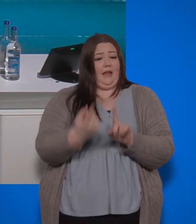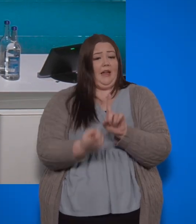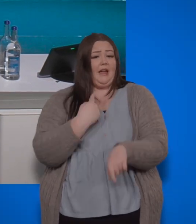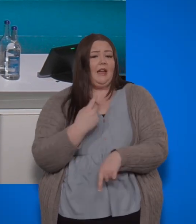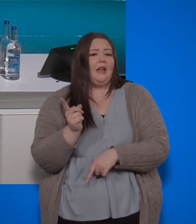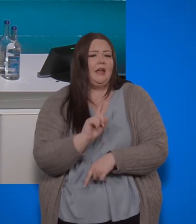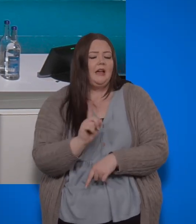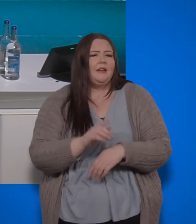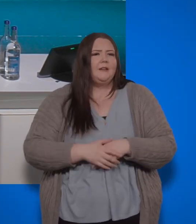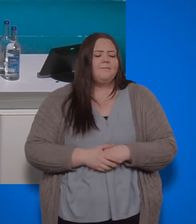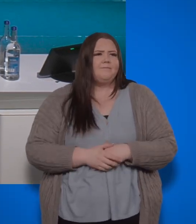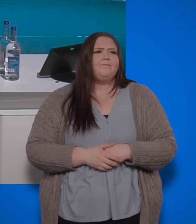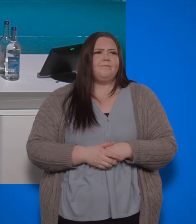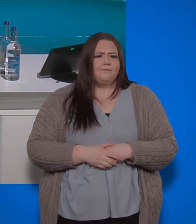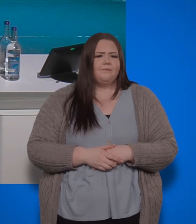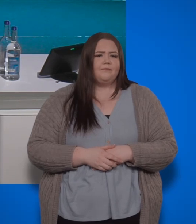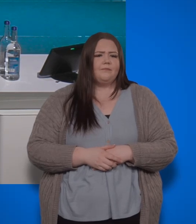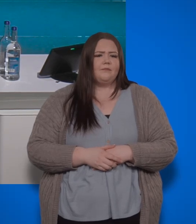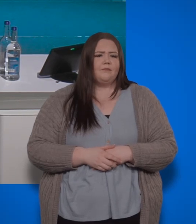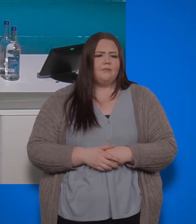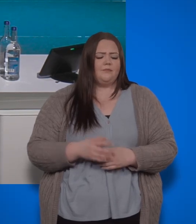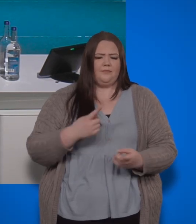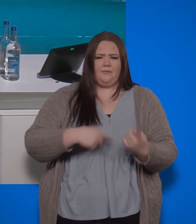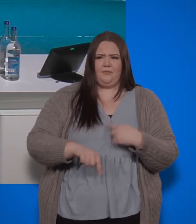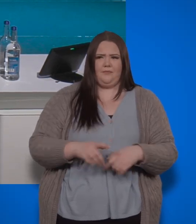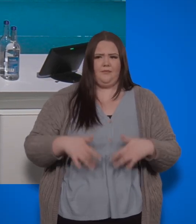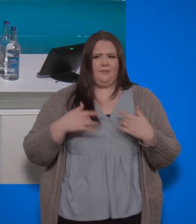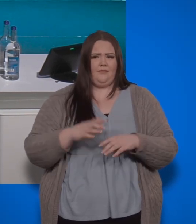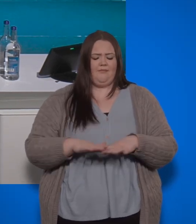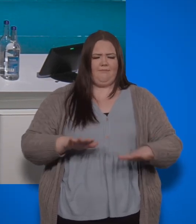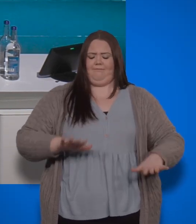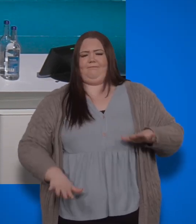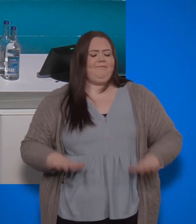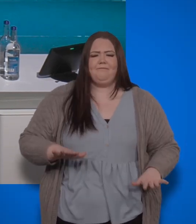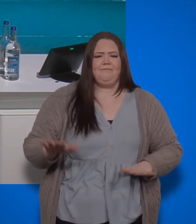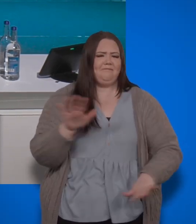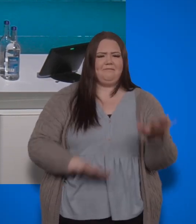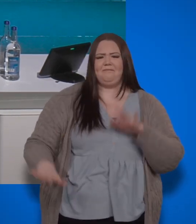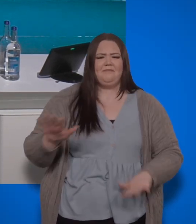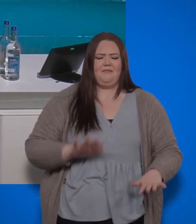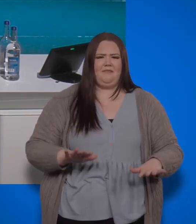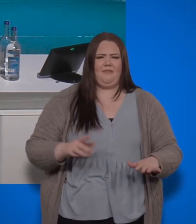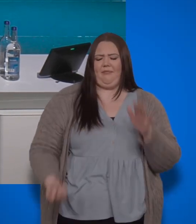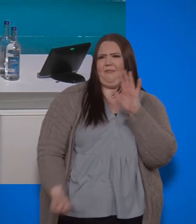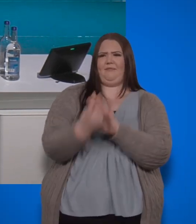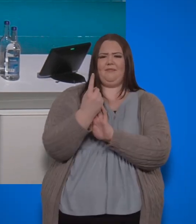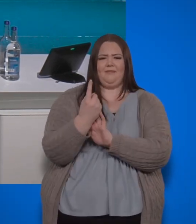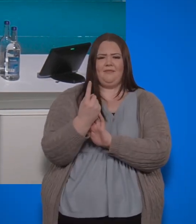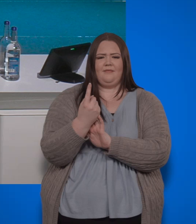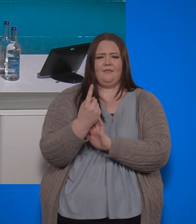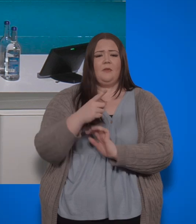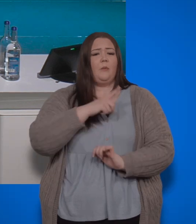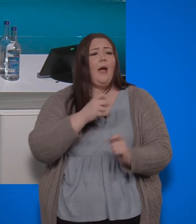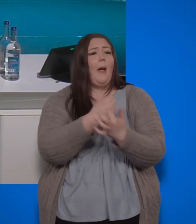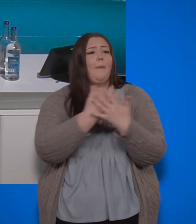that most of us feel very wrong-footed, almost taken by surprise. I think